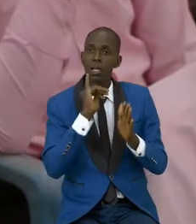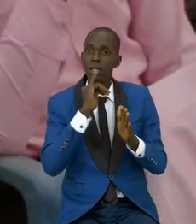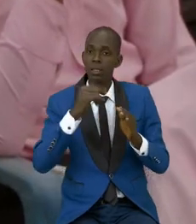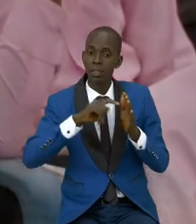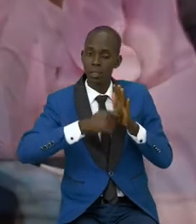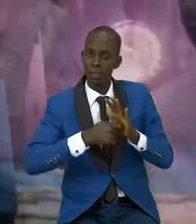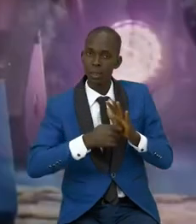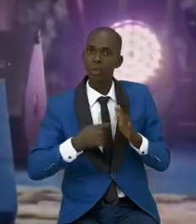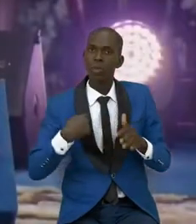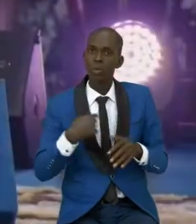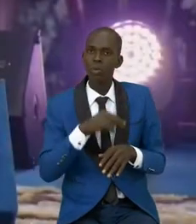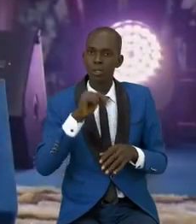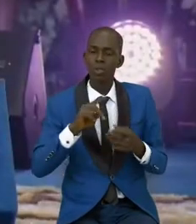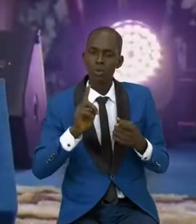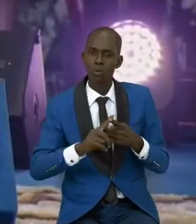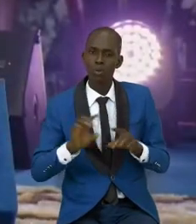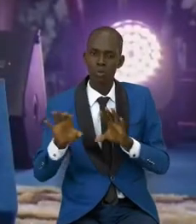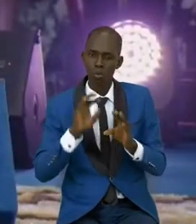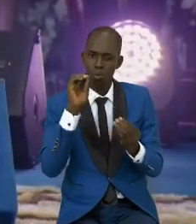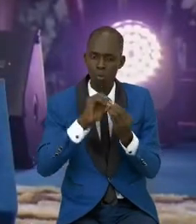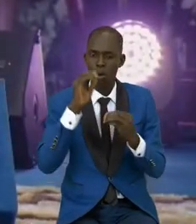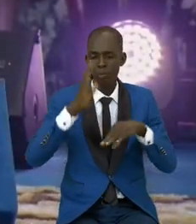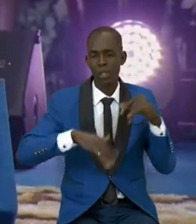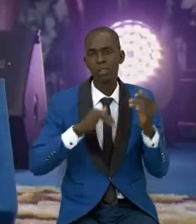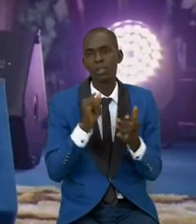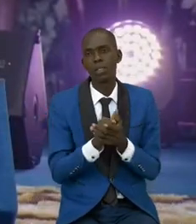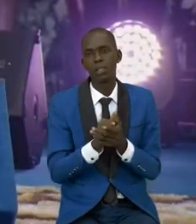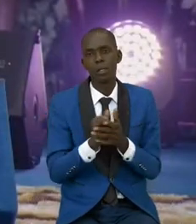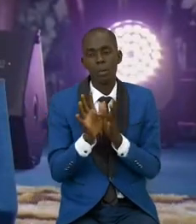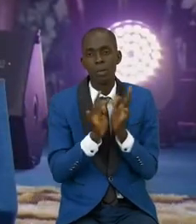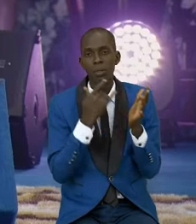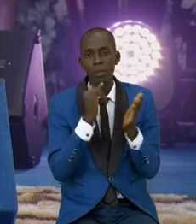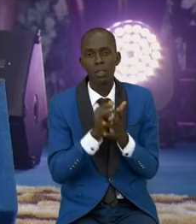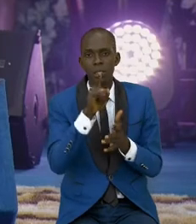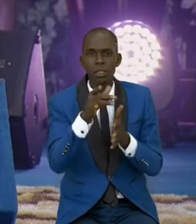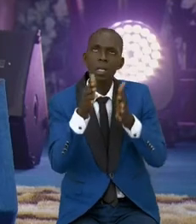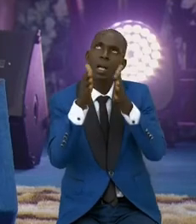further than that. It says, ye ask and receive not,